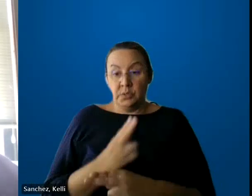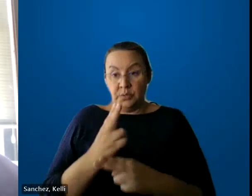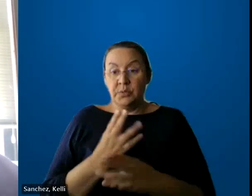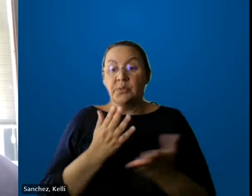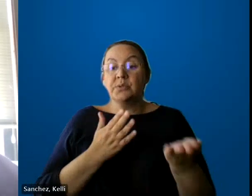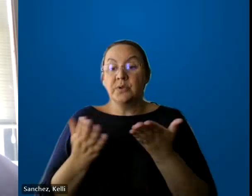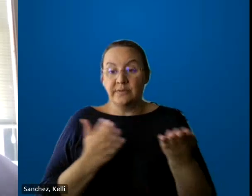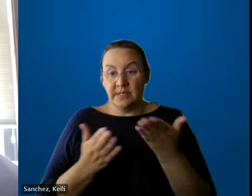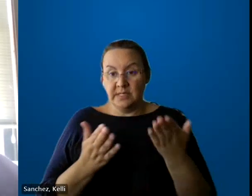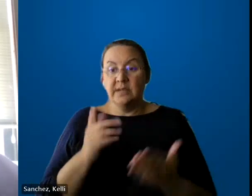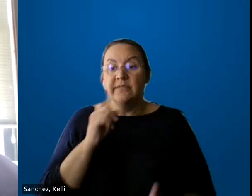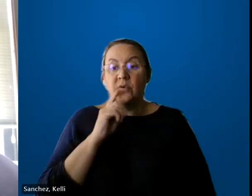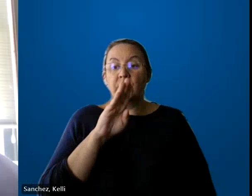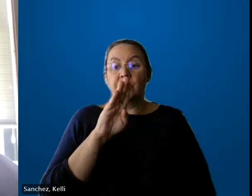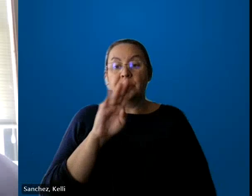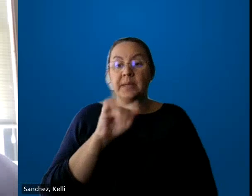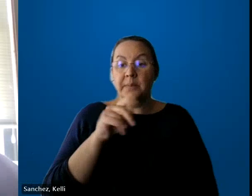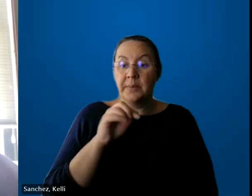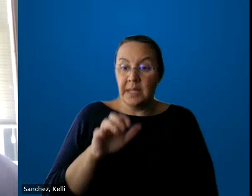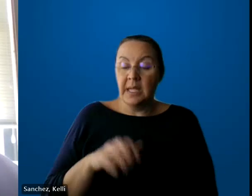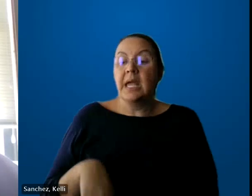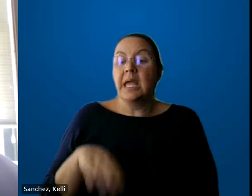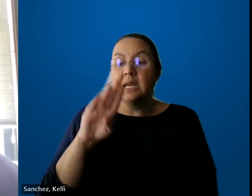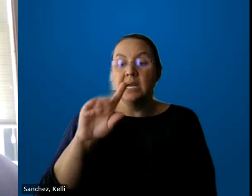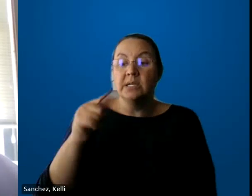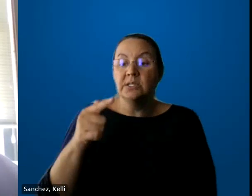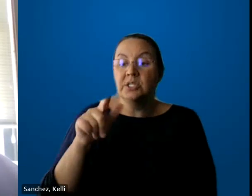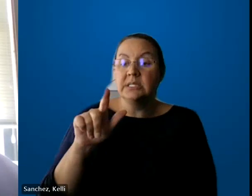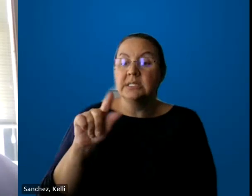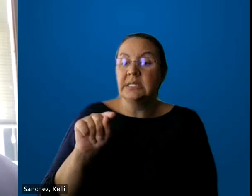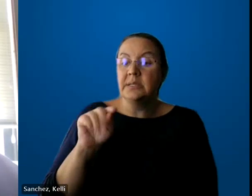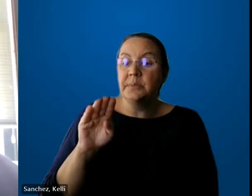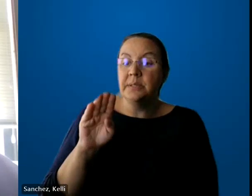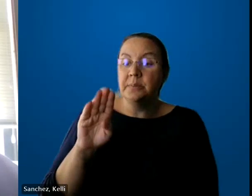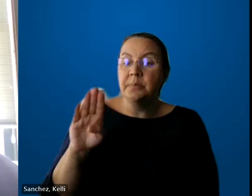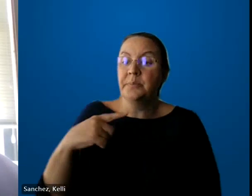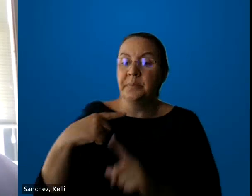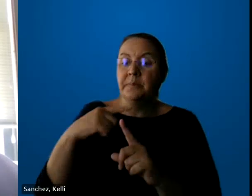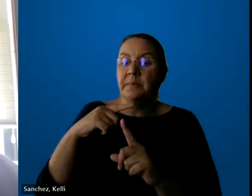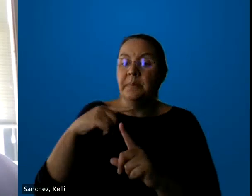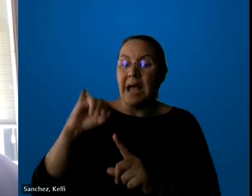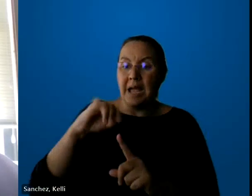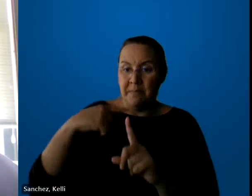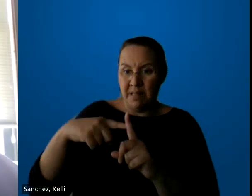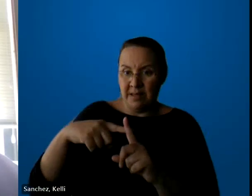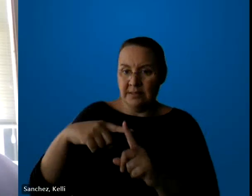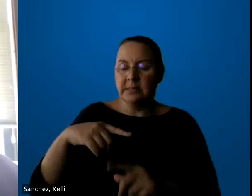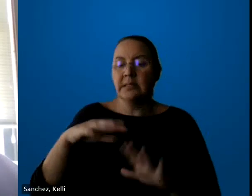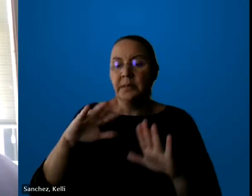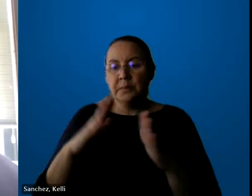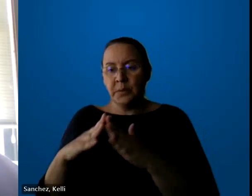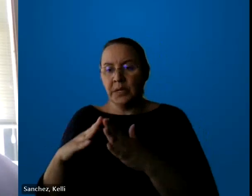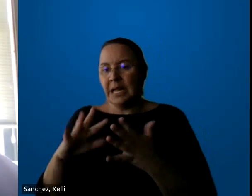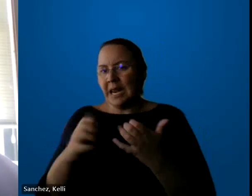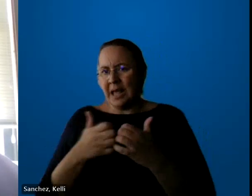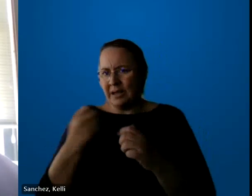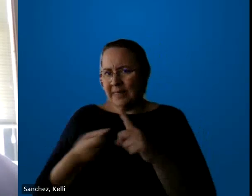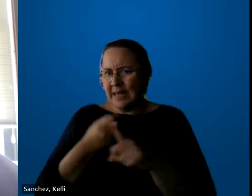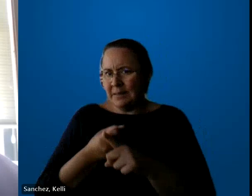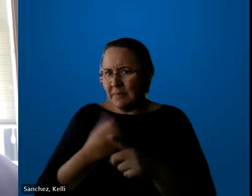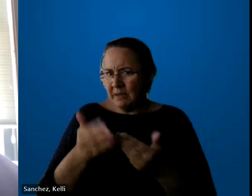and LGBTQIA plus individuals? And how can this feedback be used to improve services?